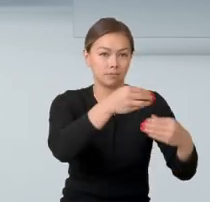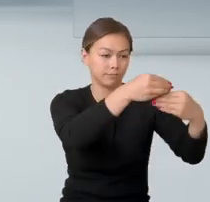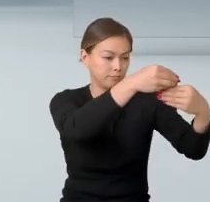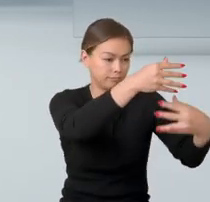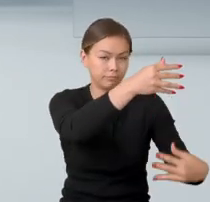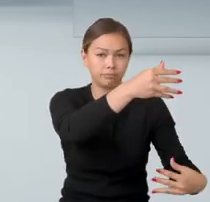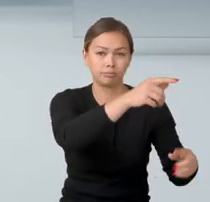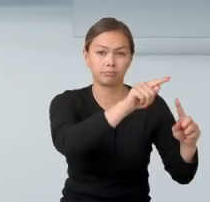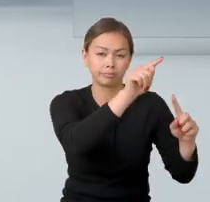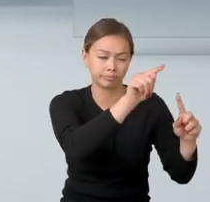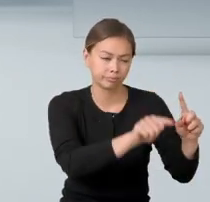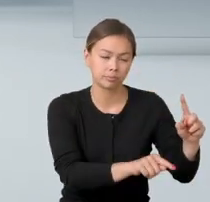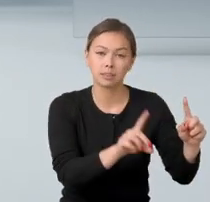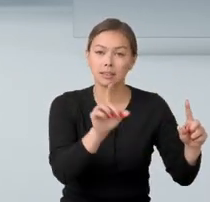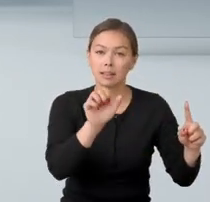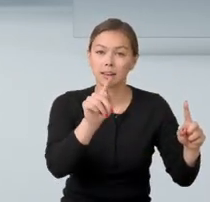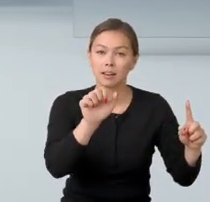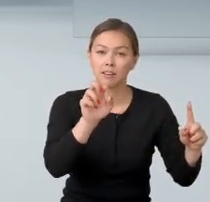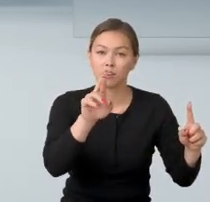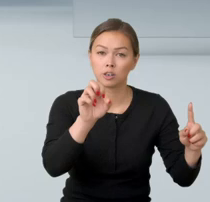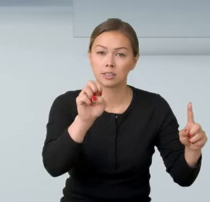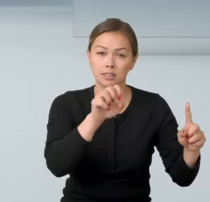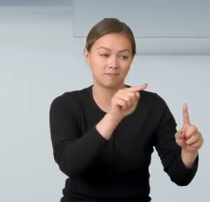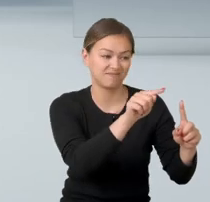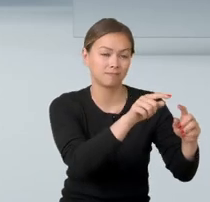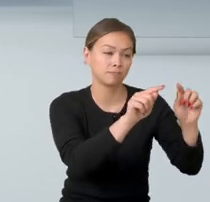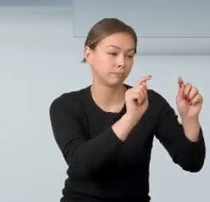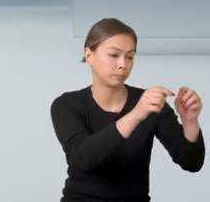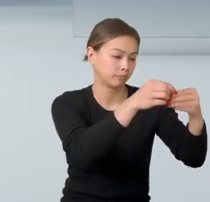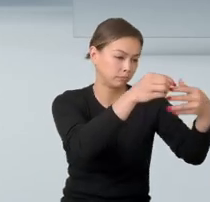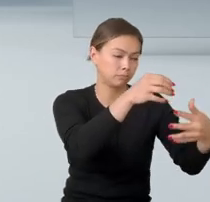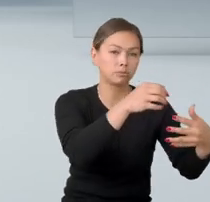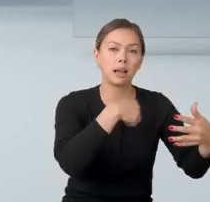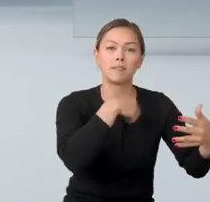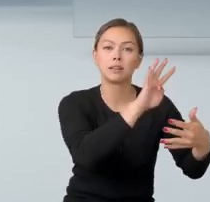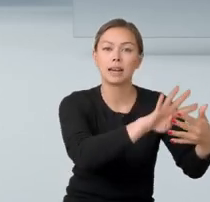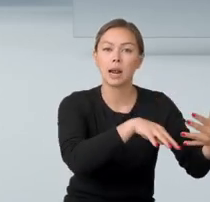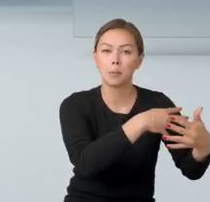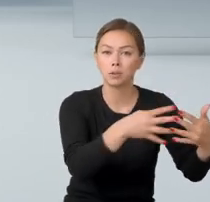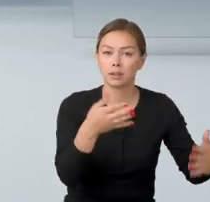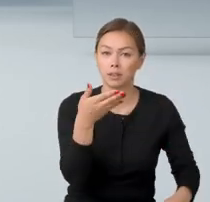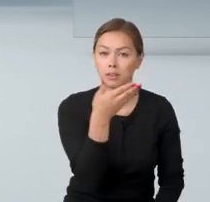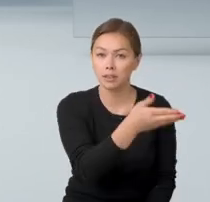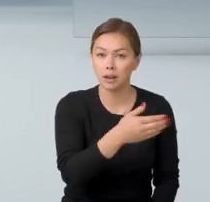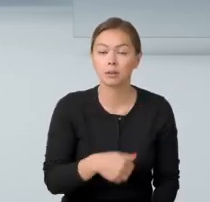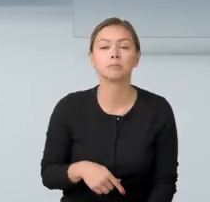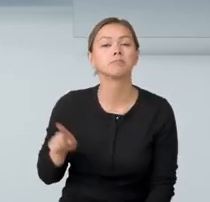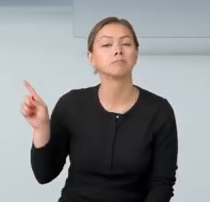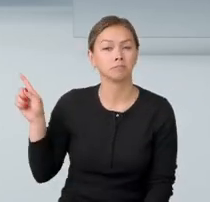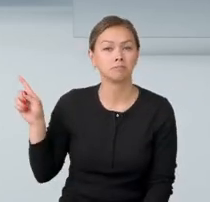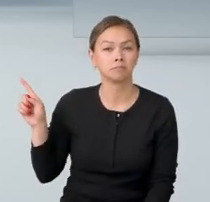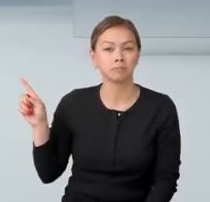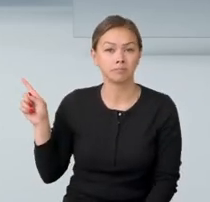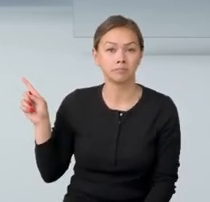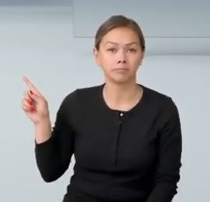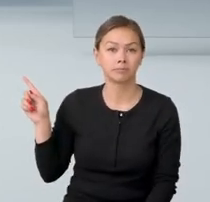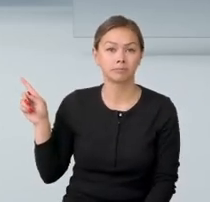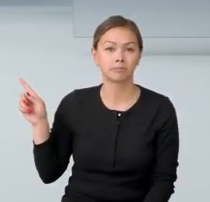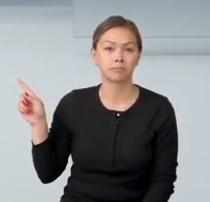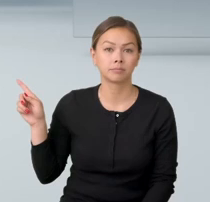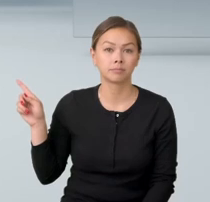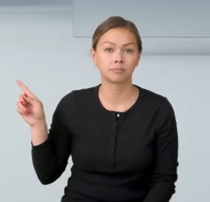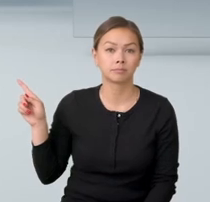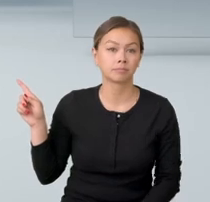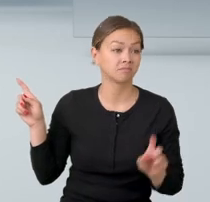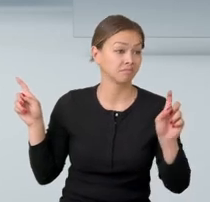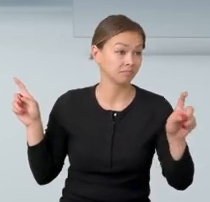I can as you can see in the left pane when I have dataverse and I have the tables inside my database I will click on